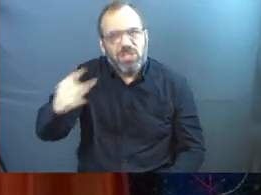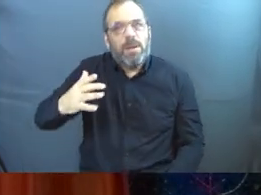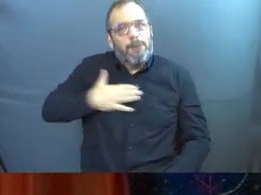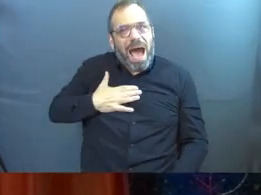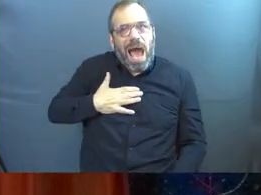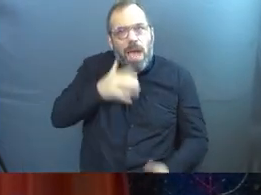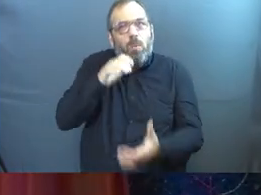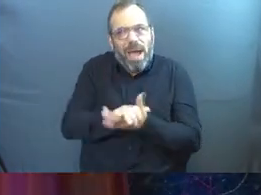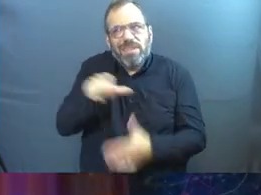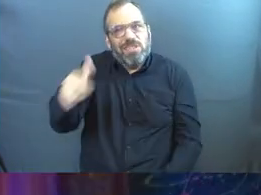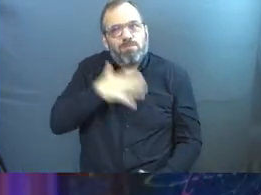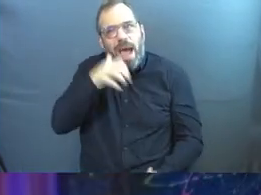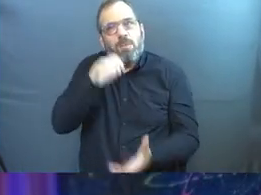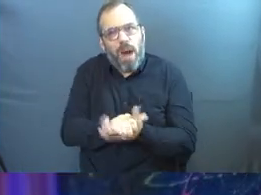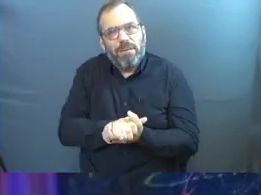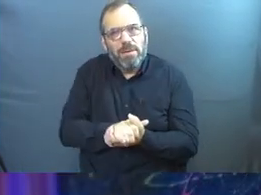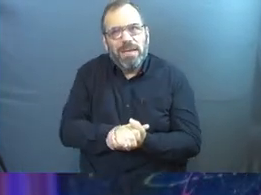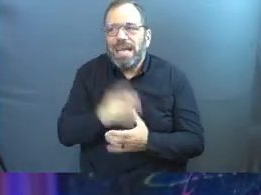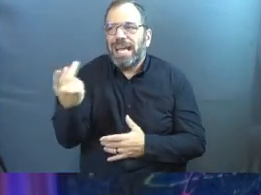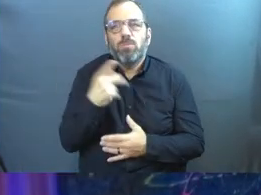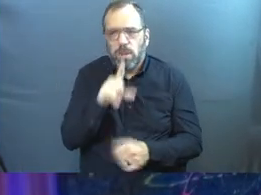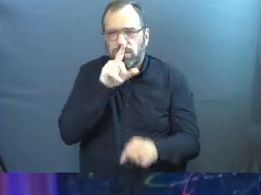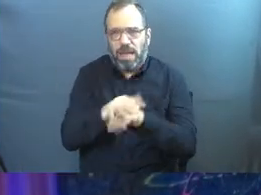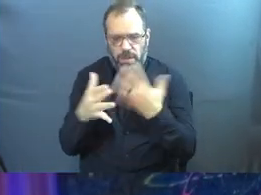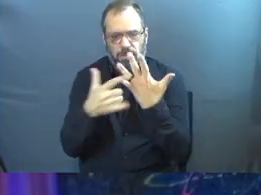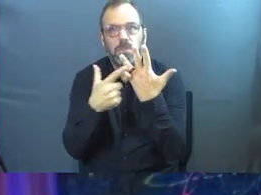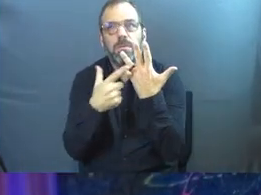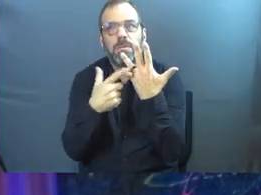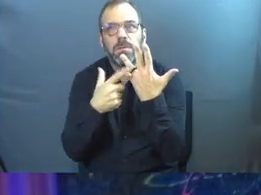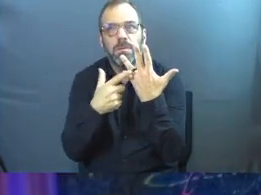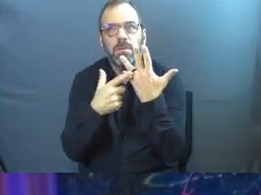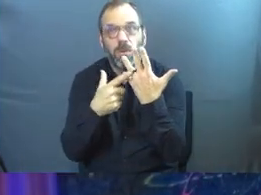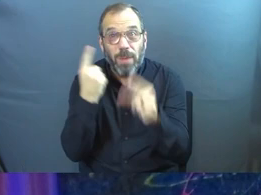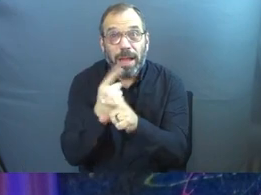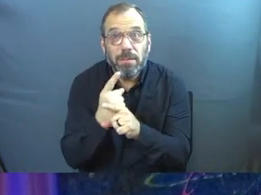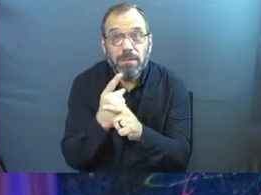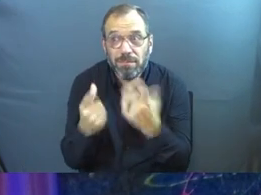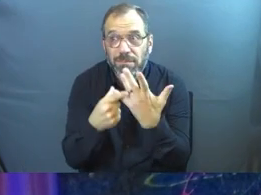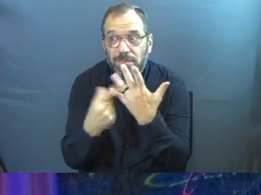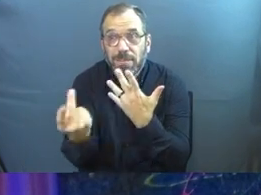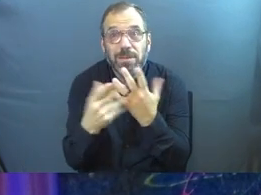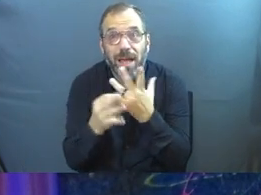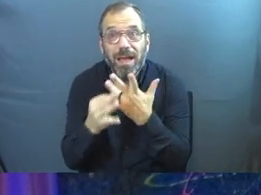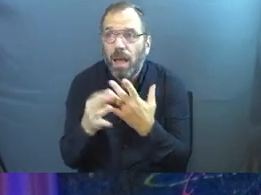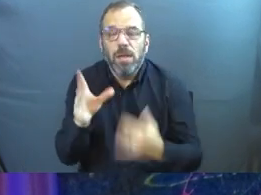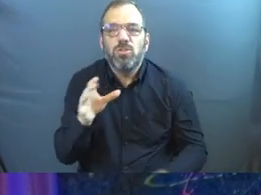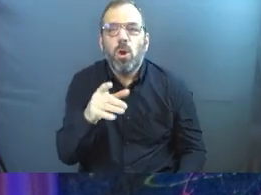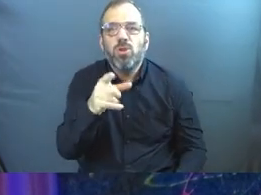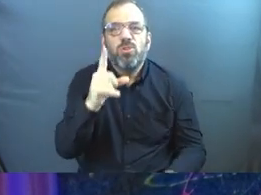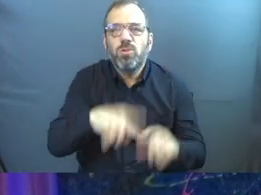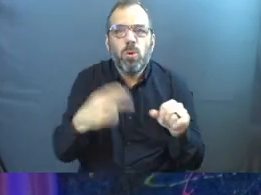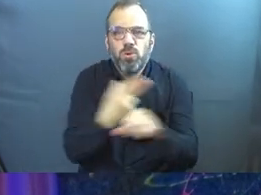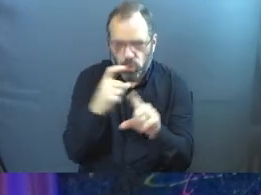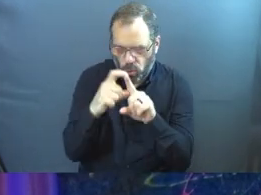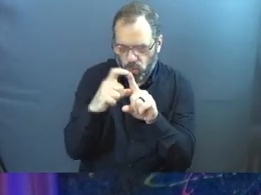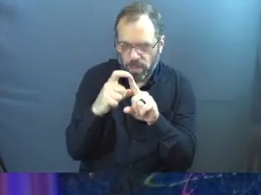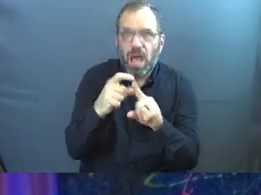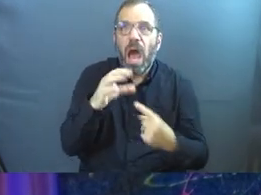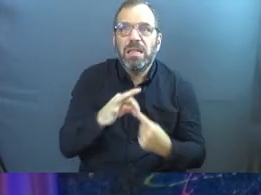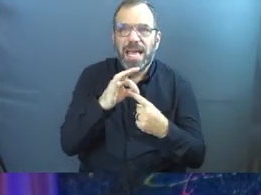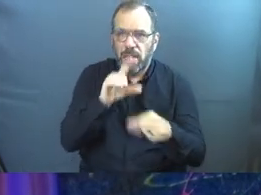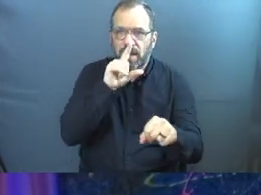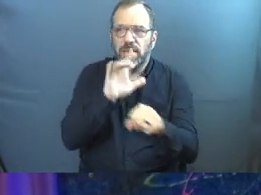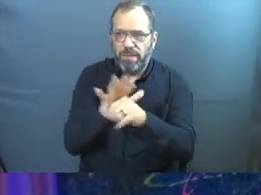is my Linda. Because we are in covenant together, yes? So you don't use those words